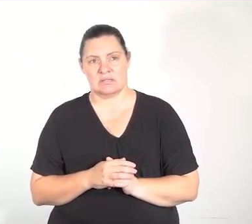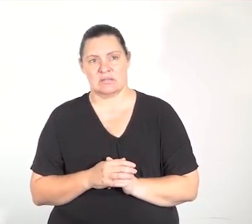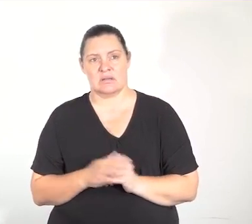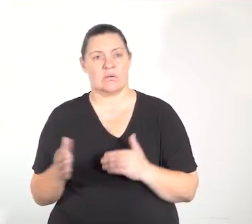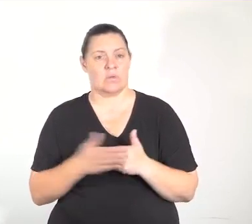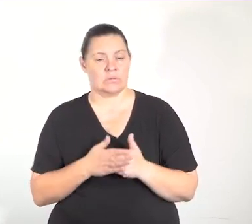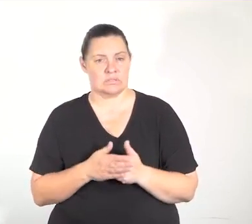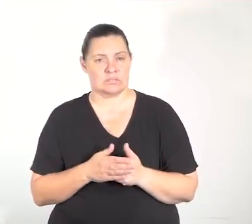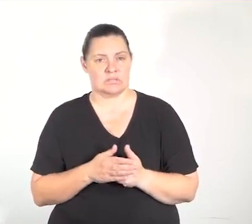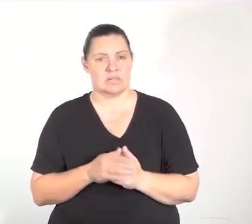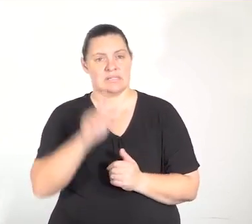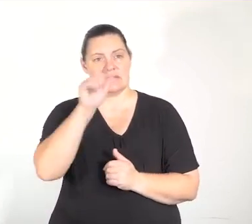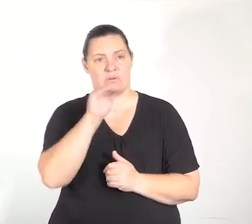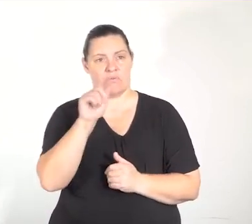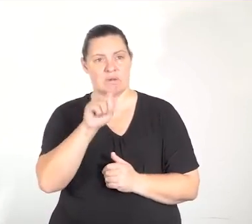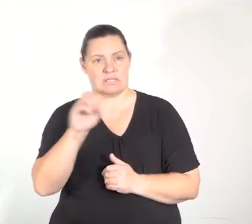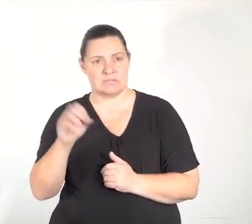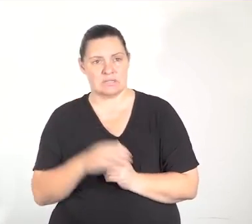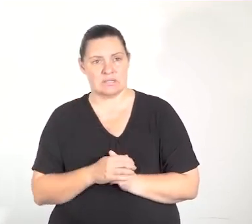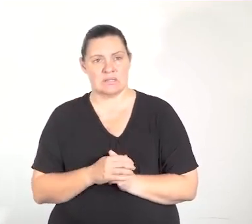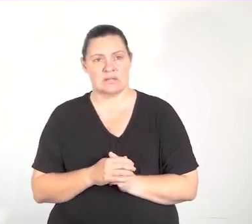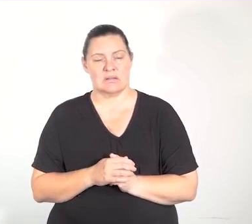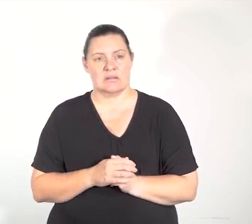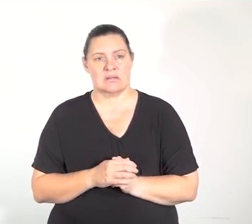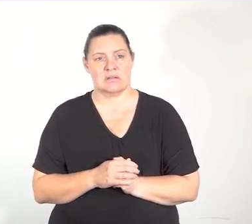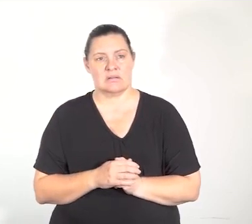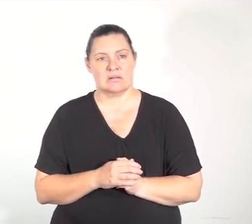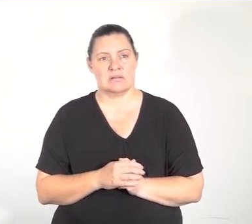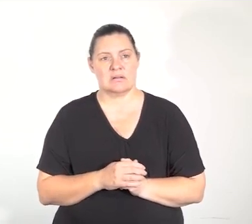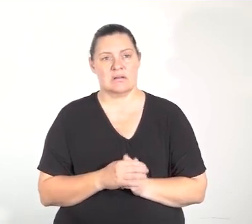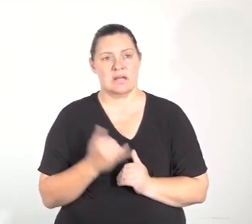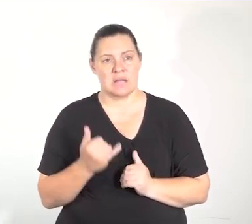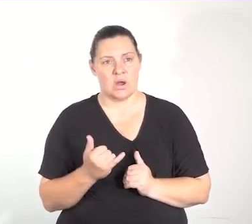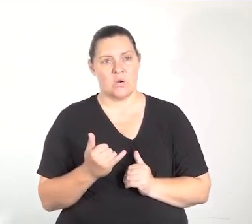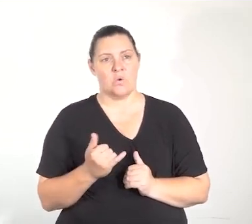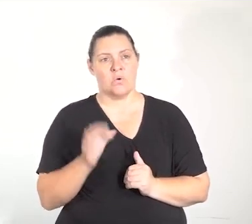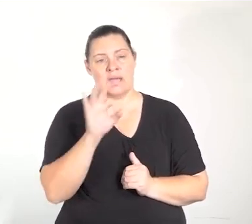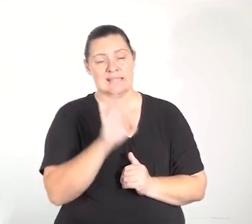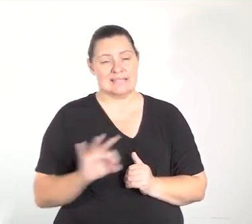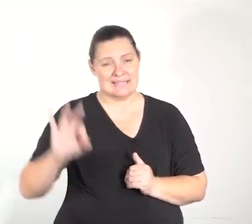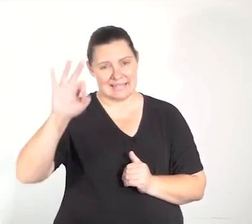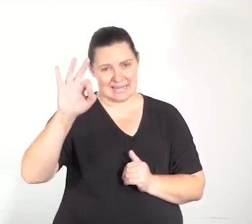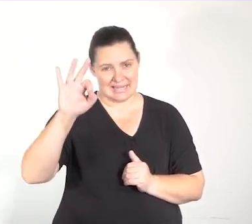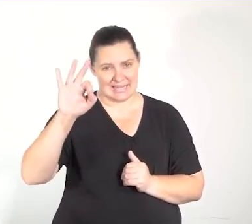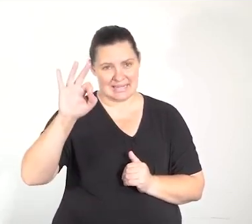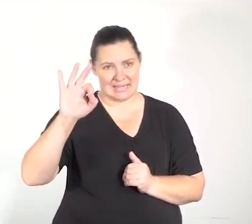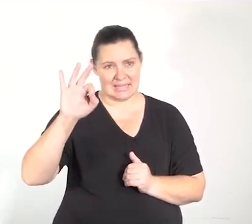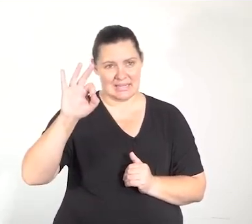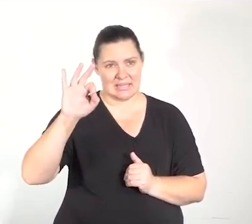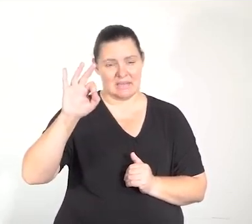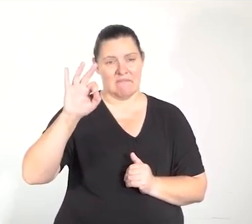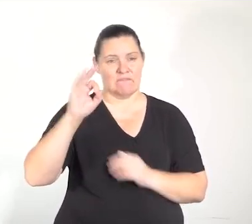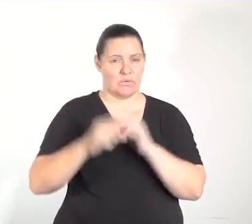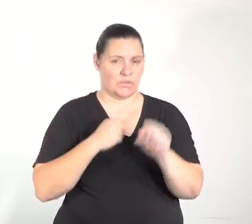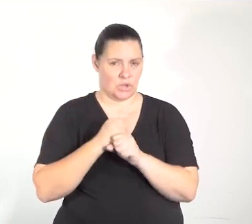We're going to close that bracket, and then in the place of n, which is in the exponent, we are going to put in the 3, which is for